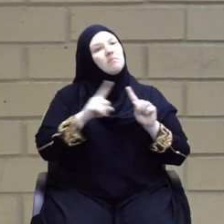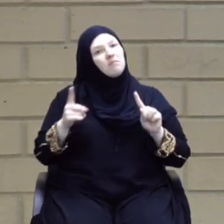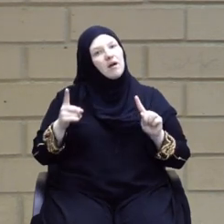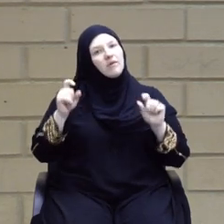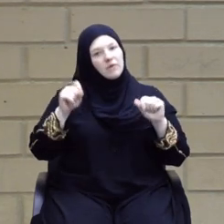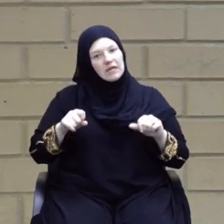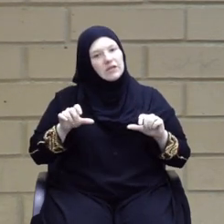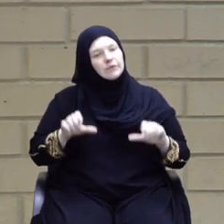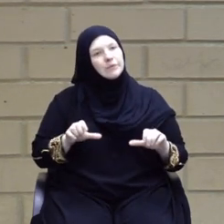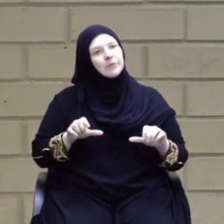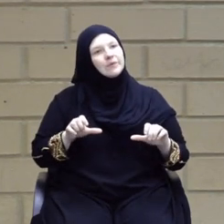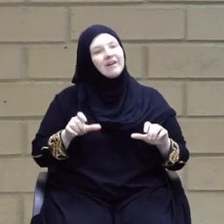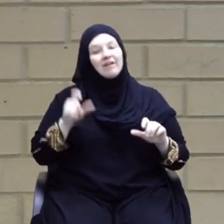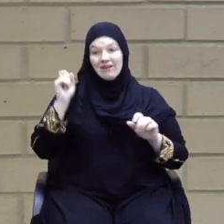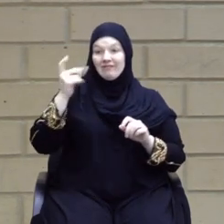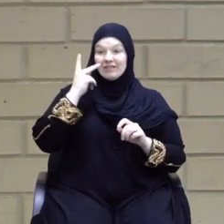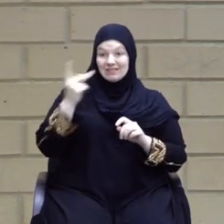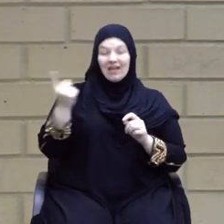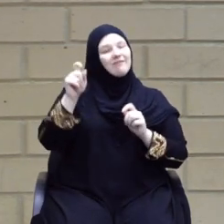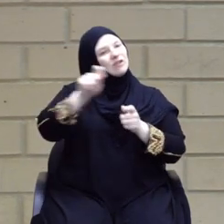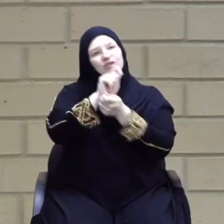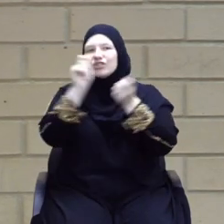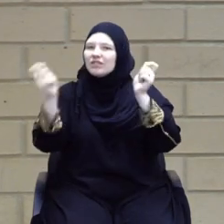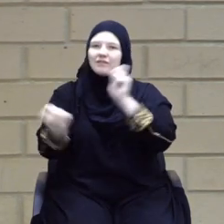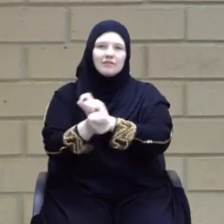the situation.